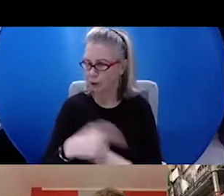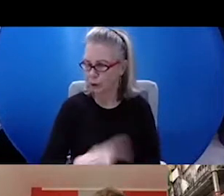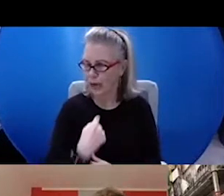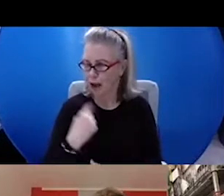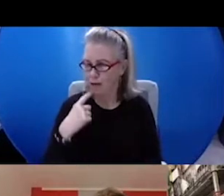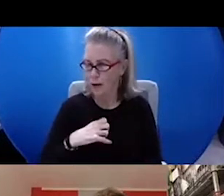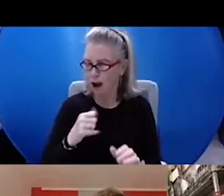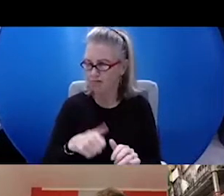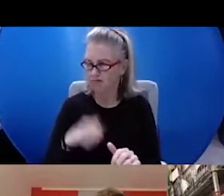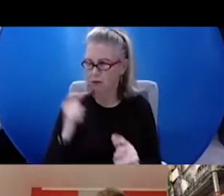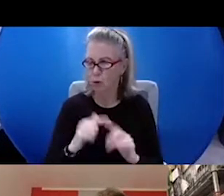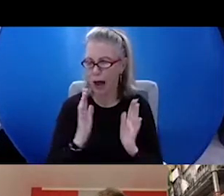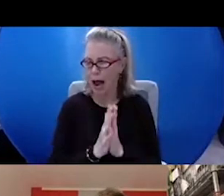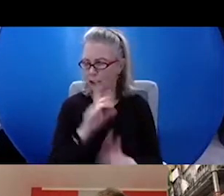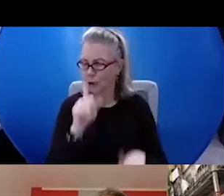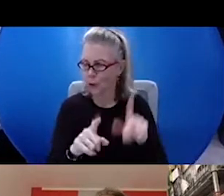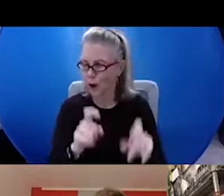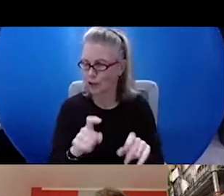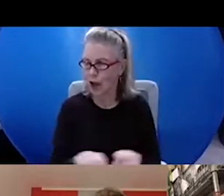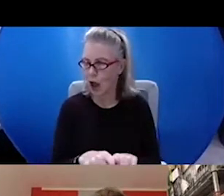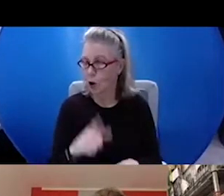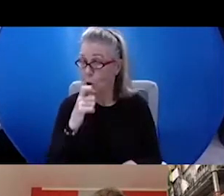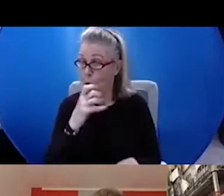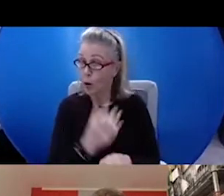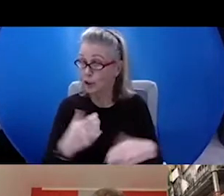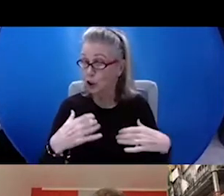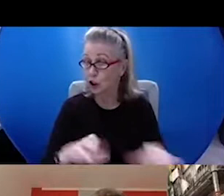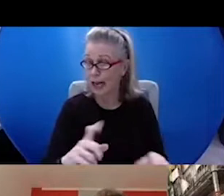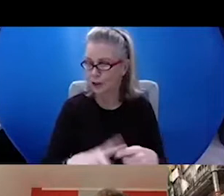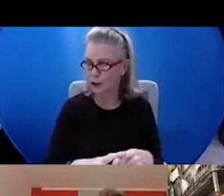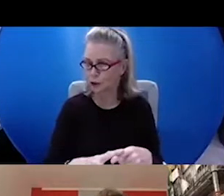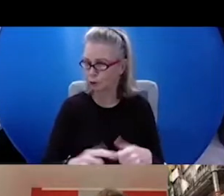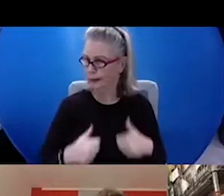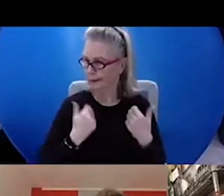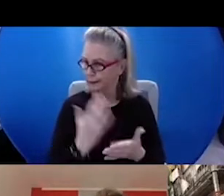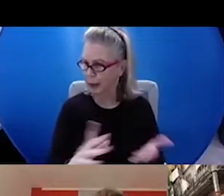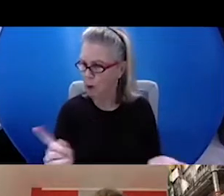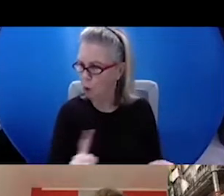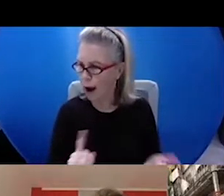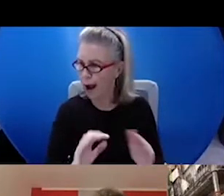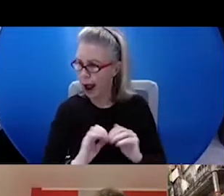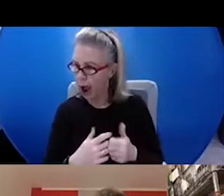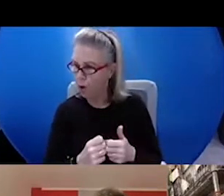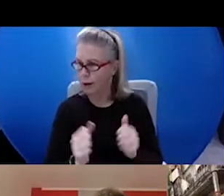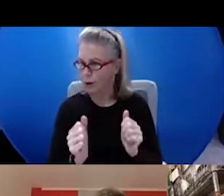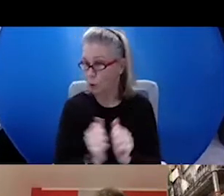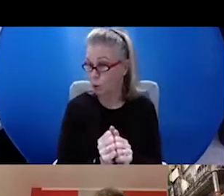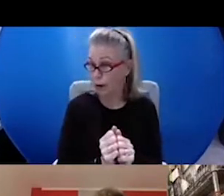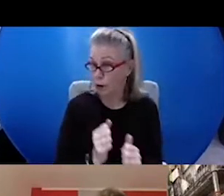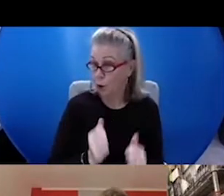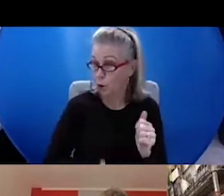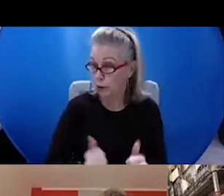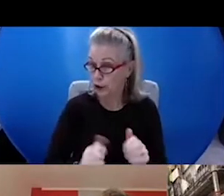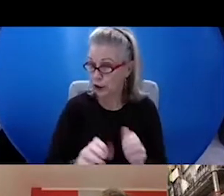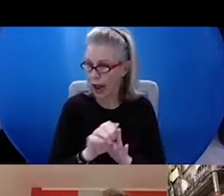from asking questions such as who gets the chance to reside somewhere, how and with which ethics, how as